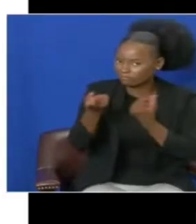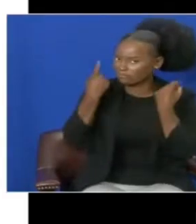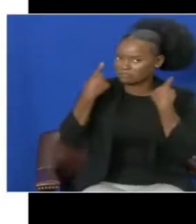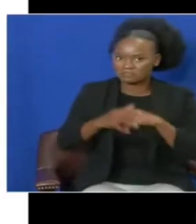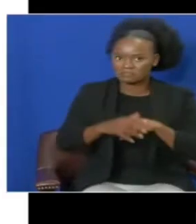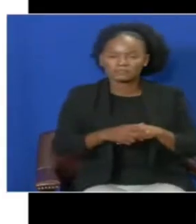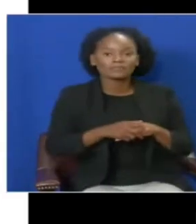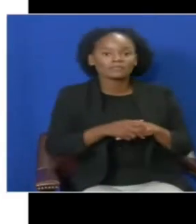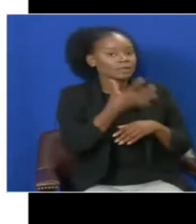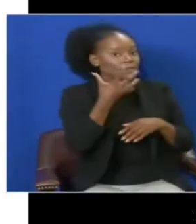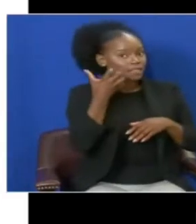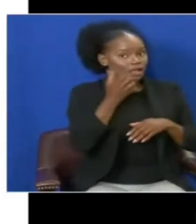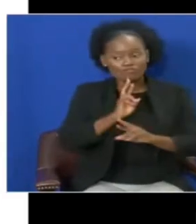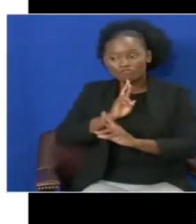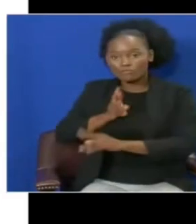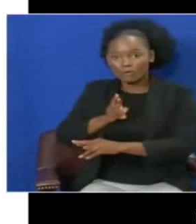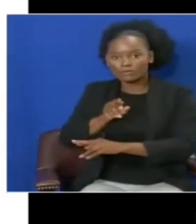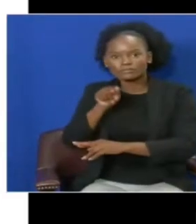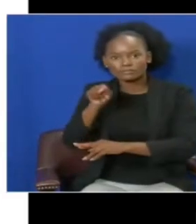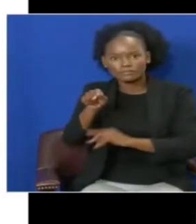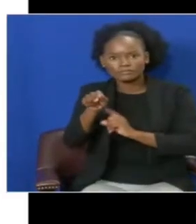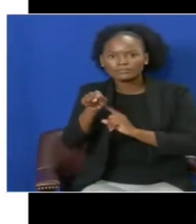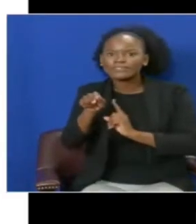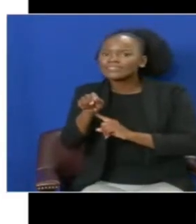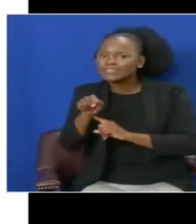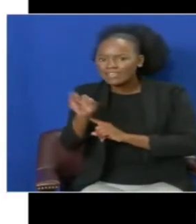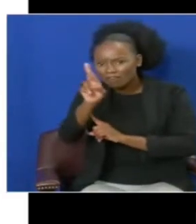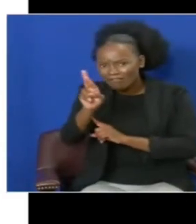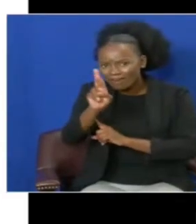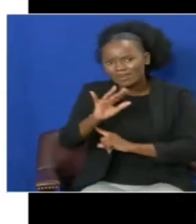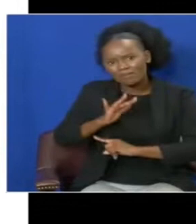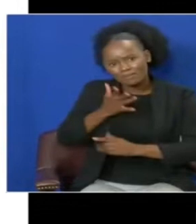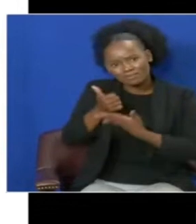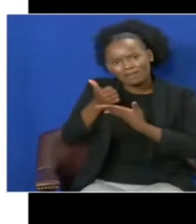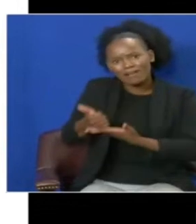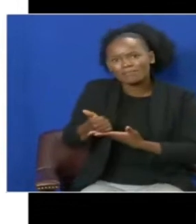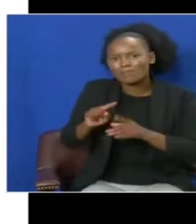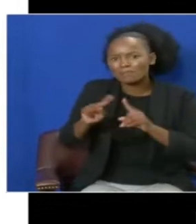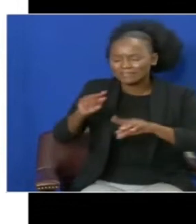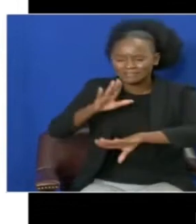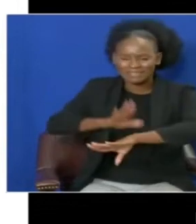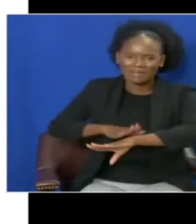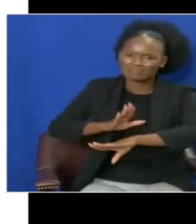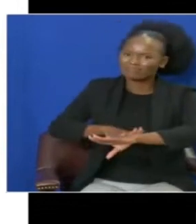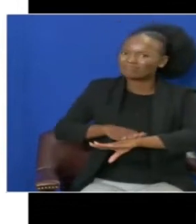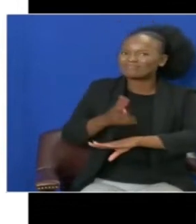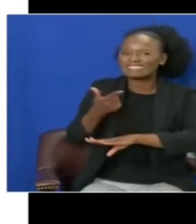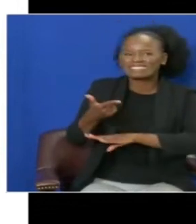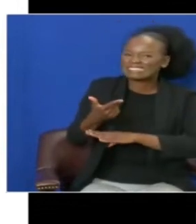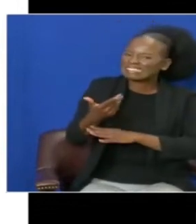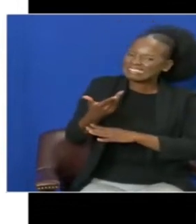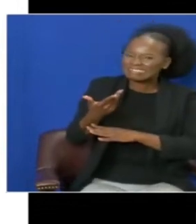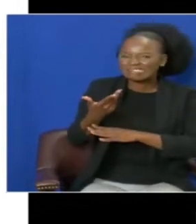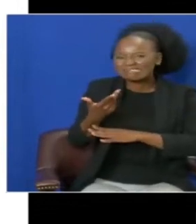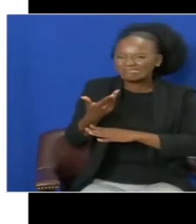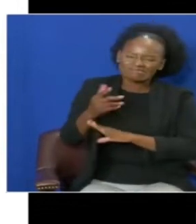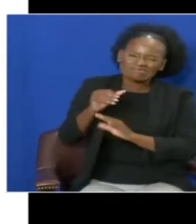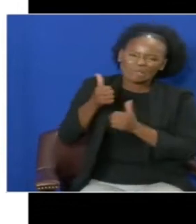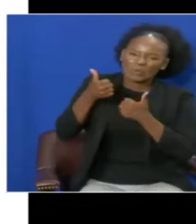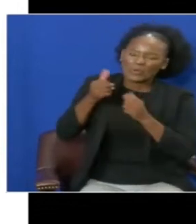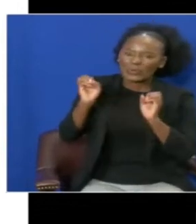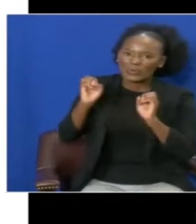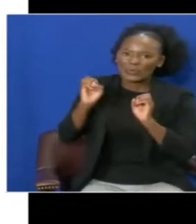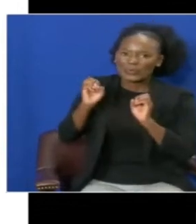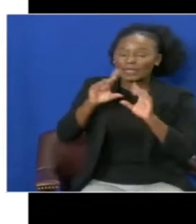followed by Mr. Matlala saying, Mr. Rafadi, sir, I would love to help you, but this is not a good time. The company is not going good at